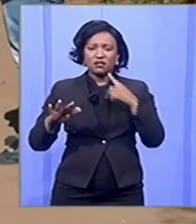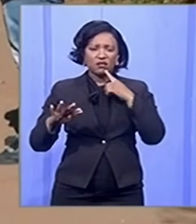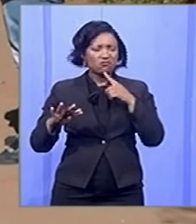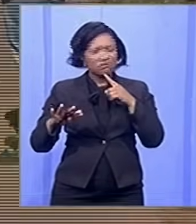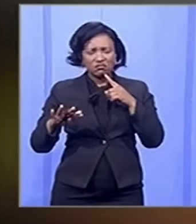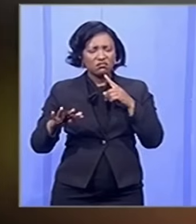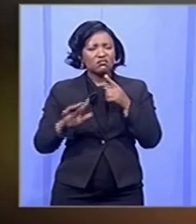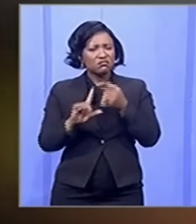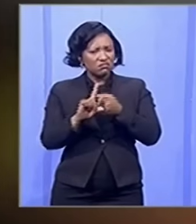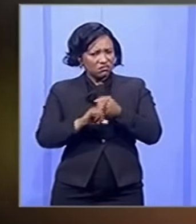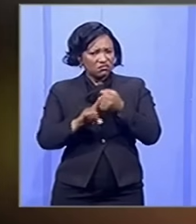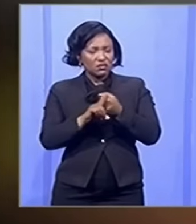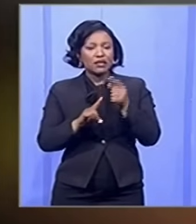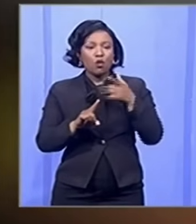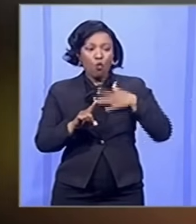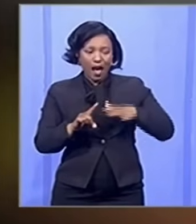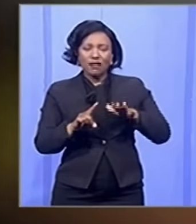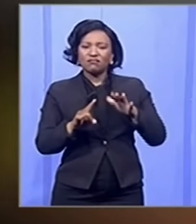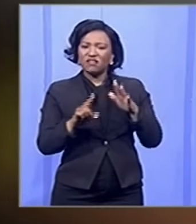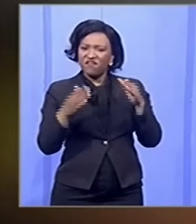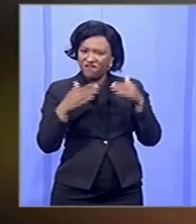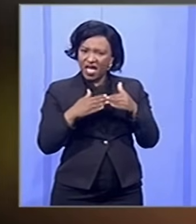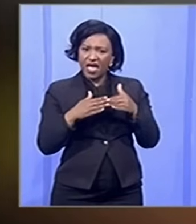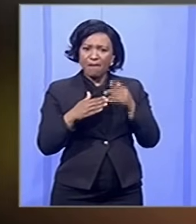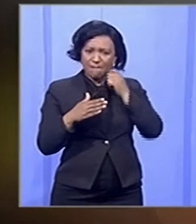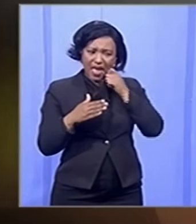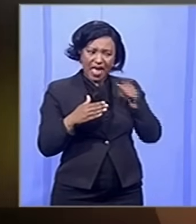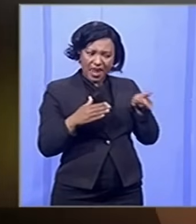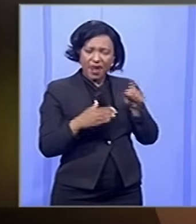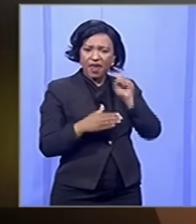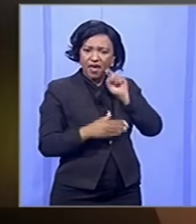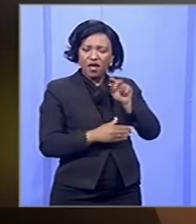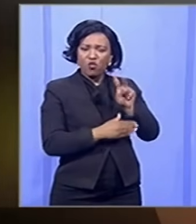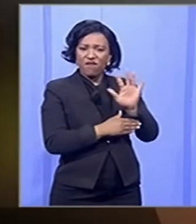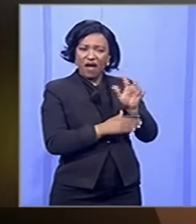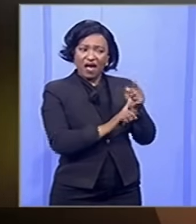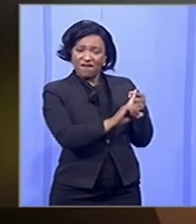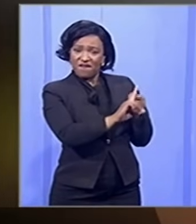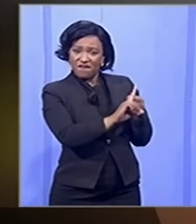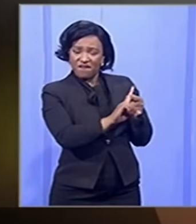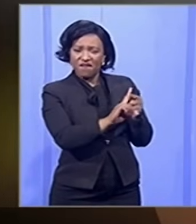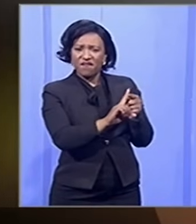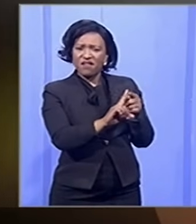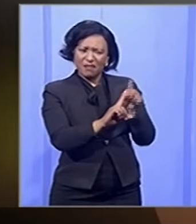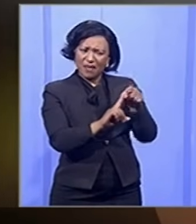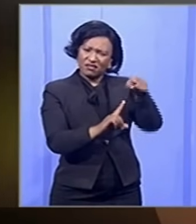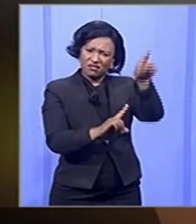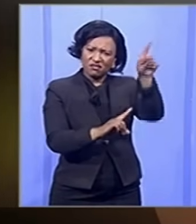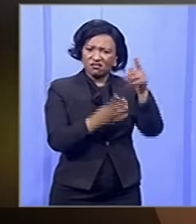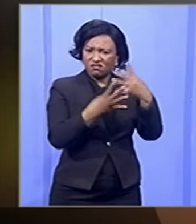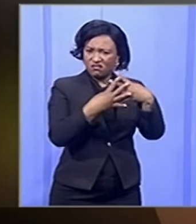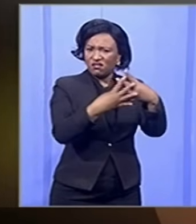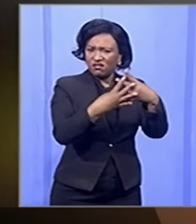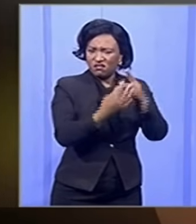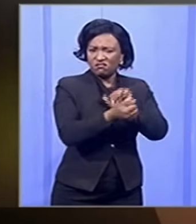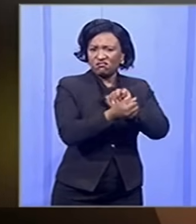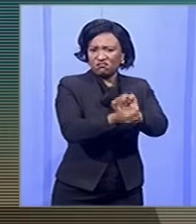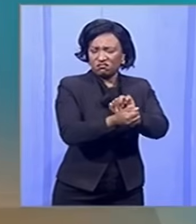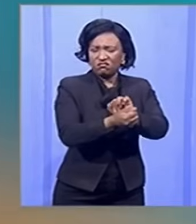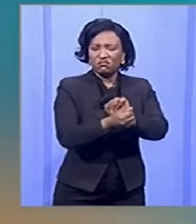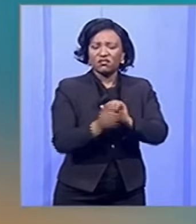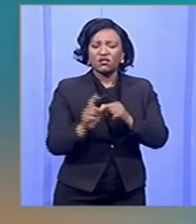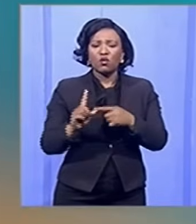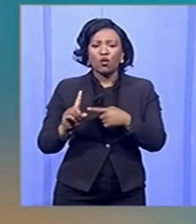phethahale. Ba batla hore monna ya dilemo di 25 a llelwe ke ditshepe ka baka la lefu la Tini